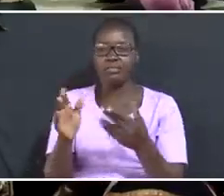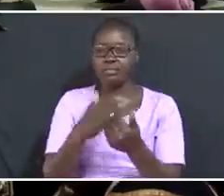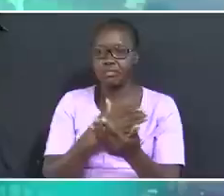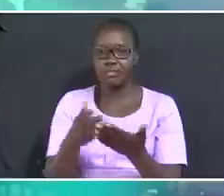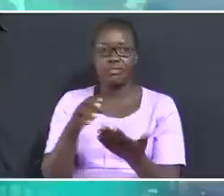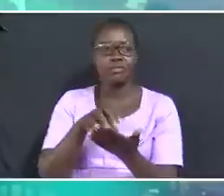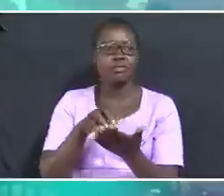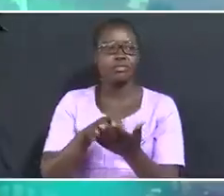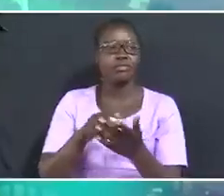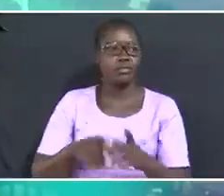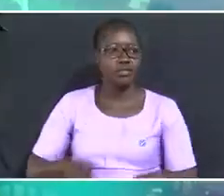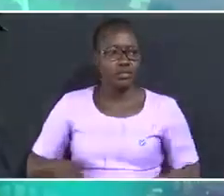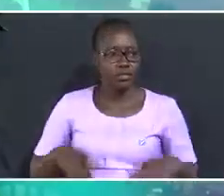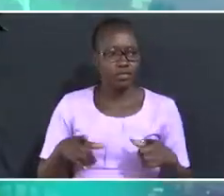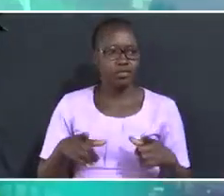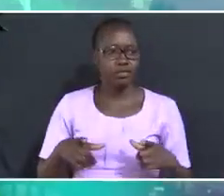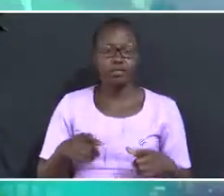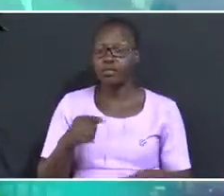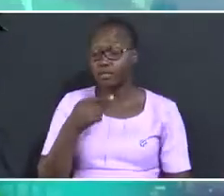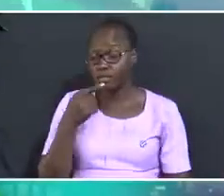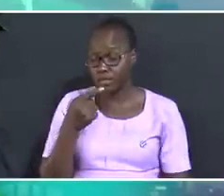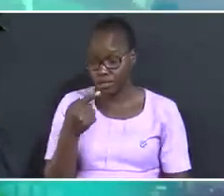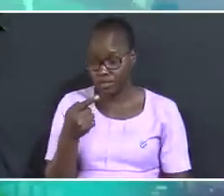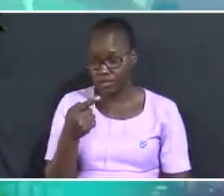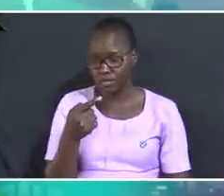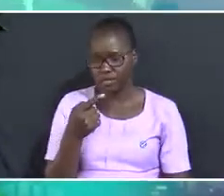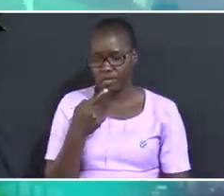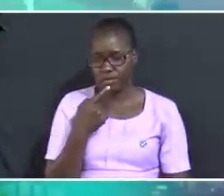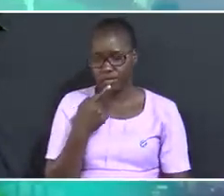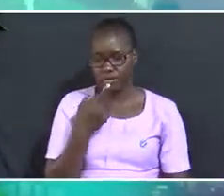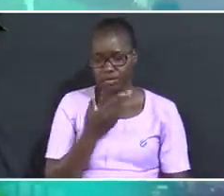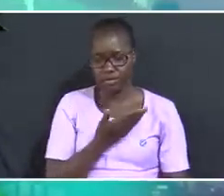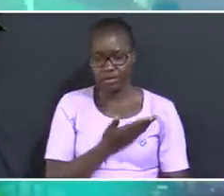station of life. And it says like this,